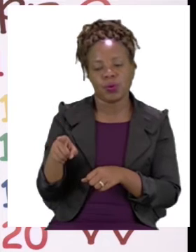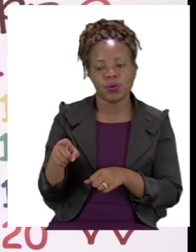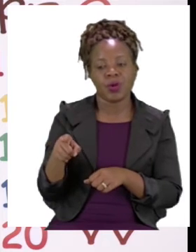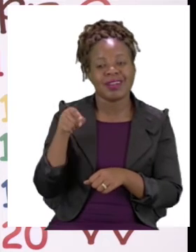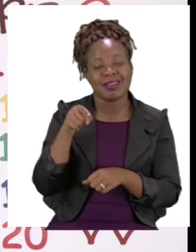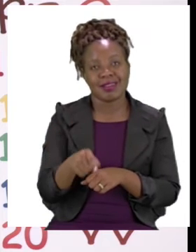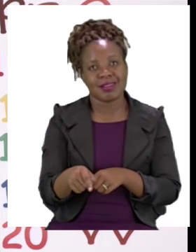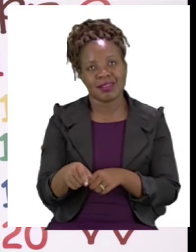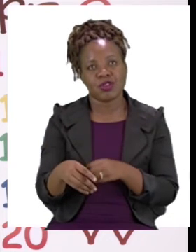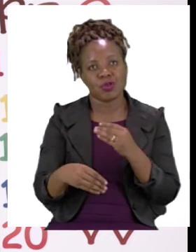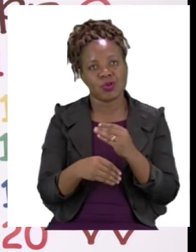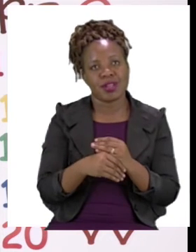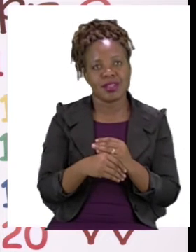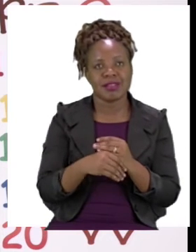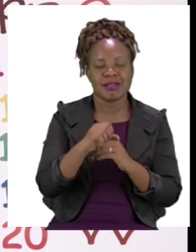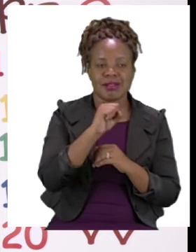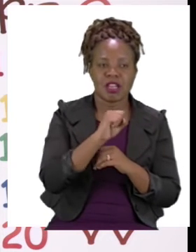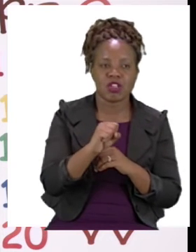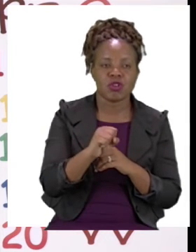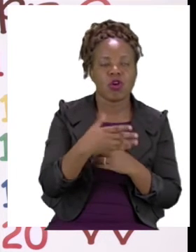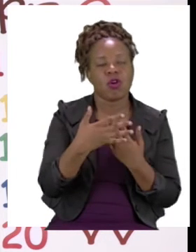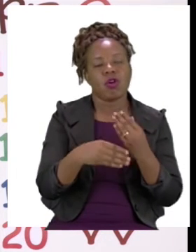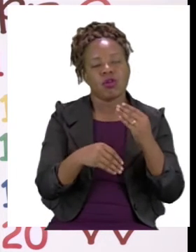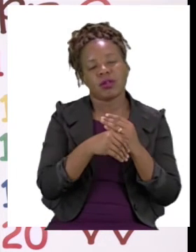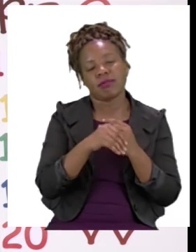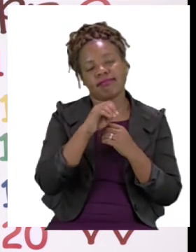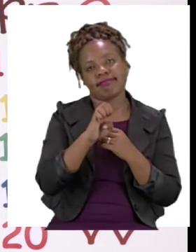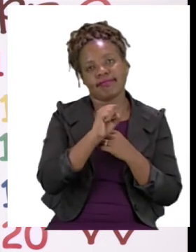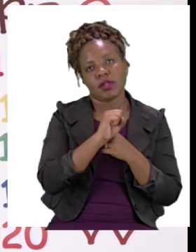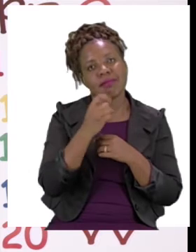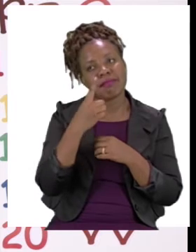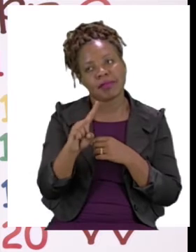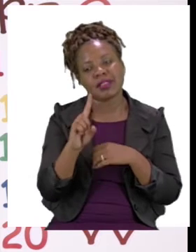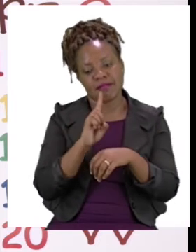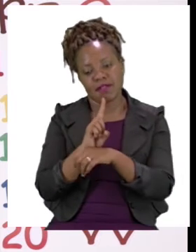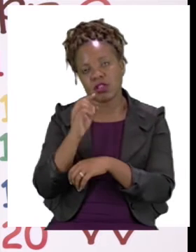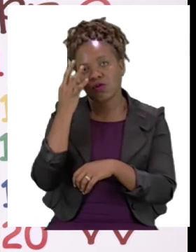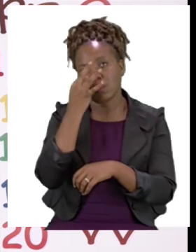I, you, we, and they, the verb that you are going